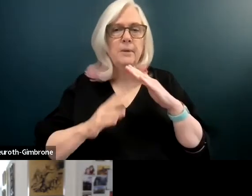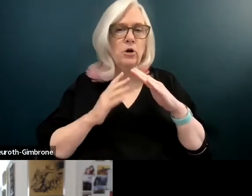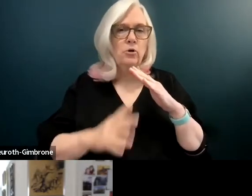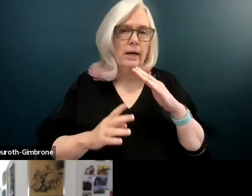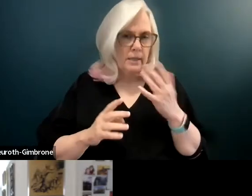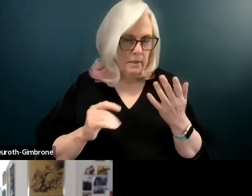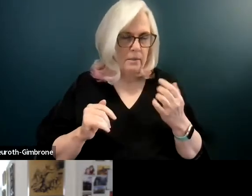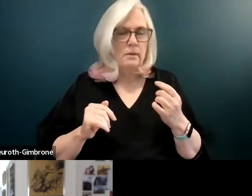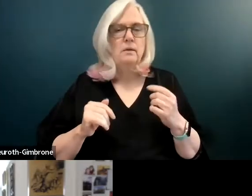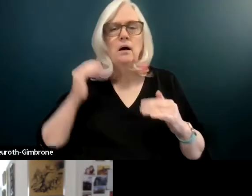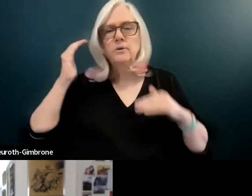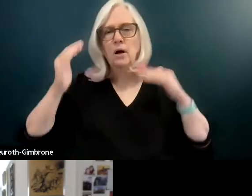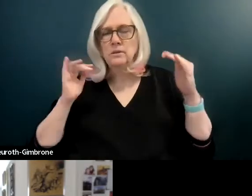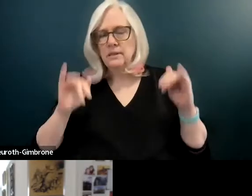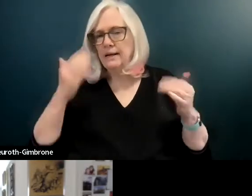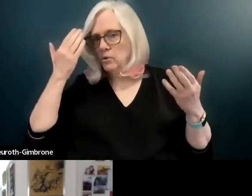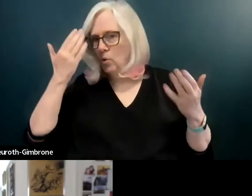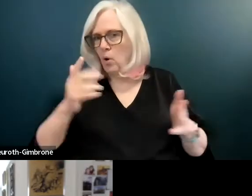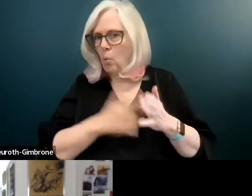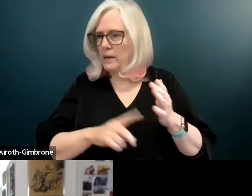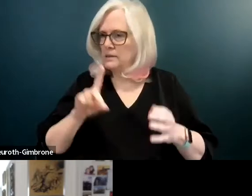what disability is, the